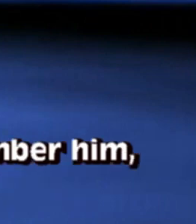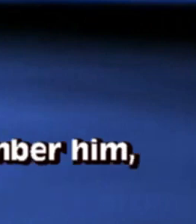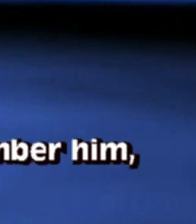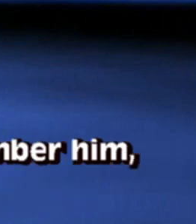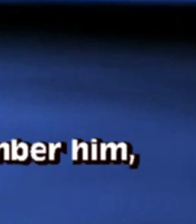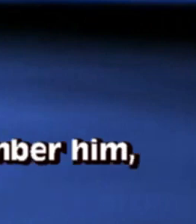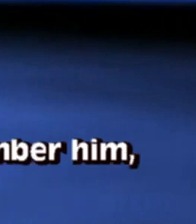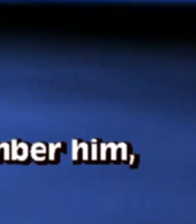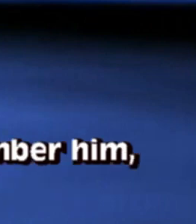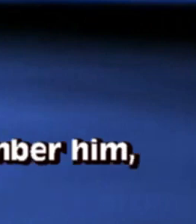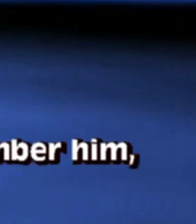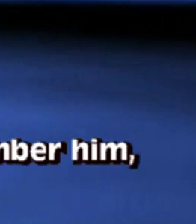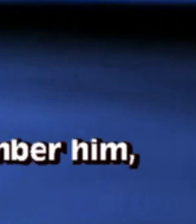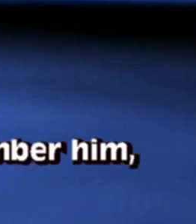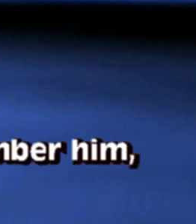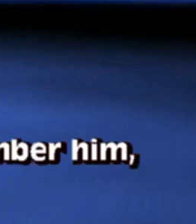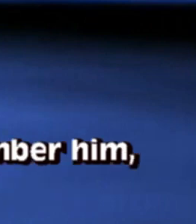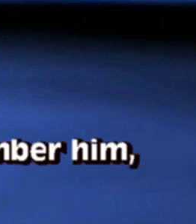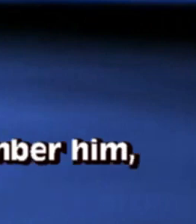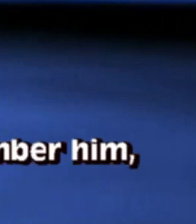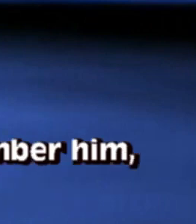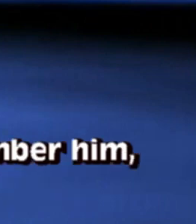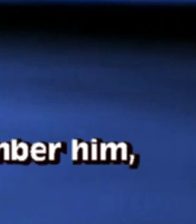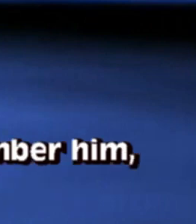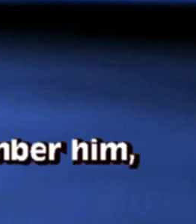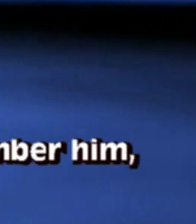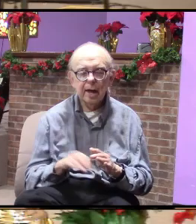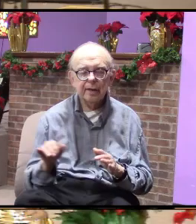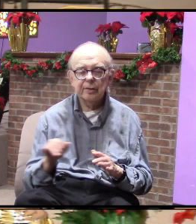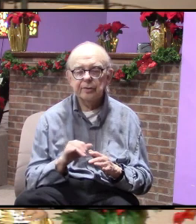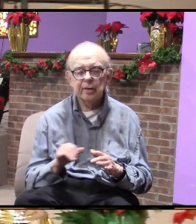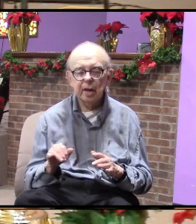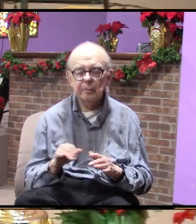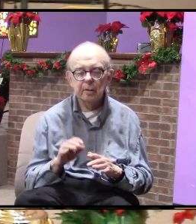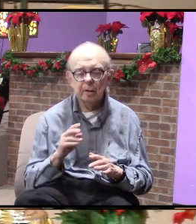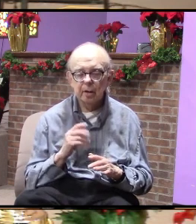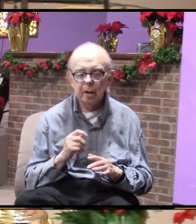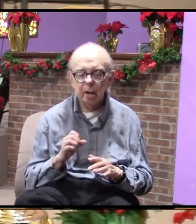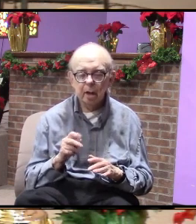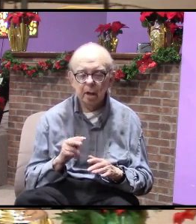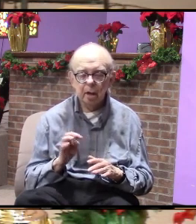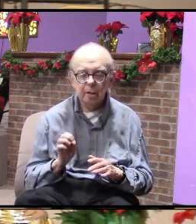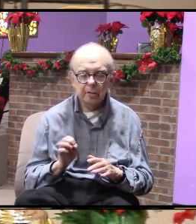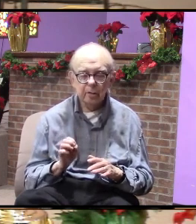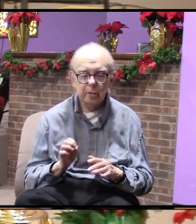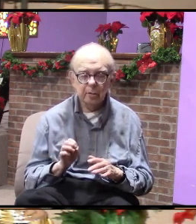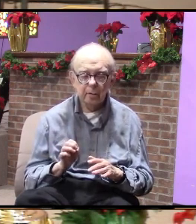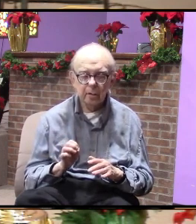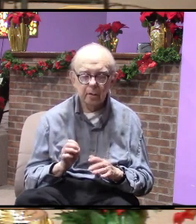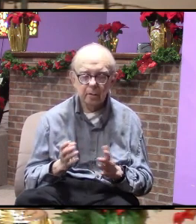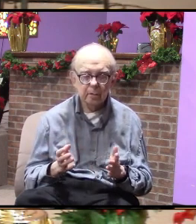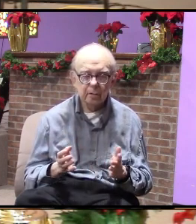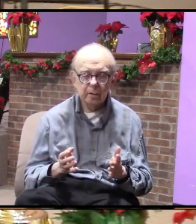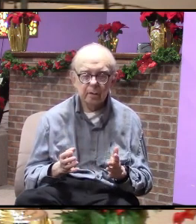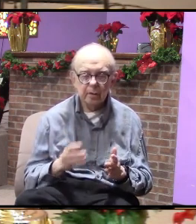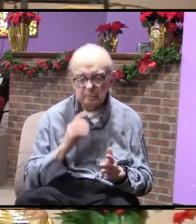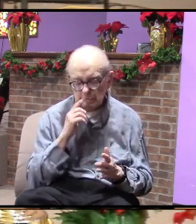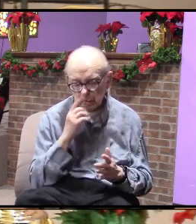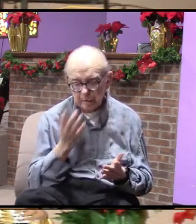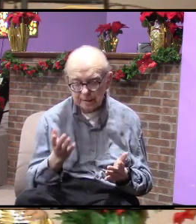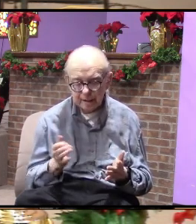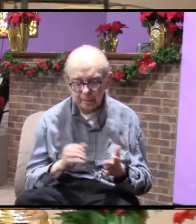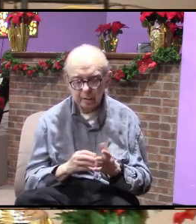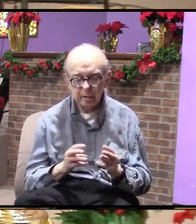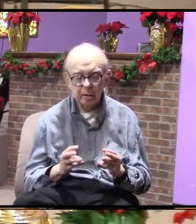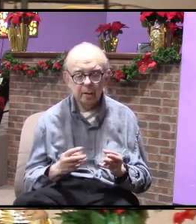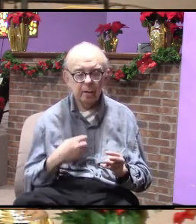human being that you remember him, a son of man that you look after him? You can read it like that. I read it. And